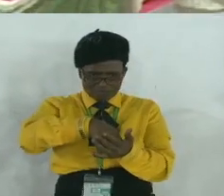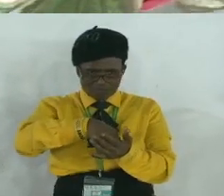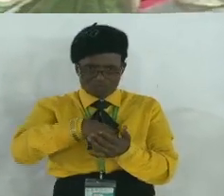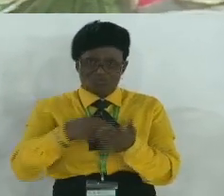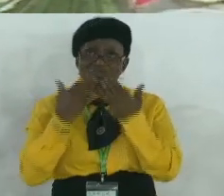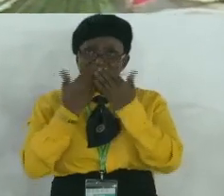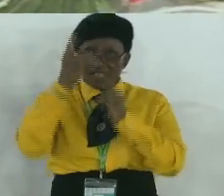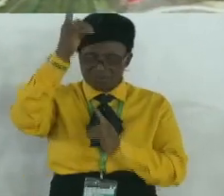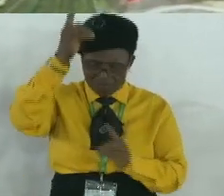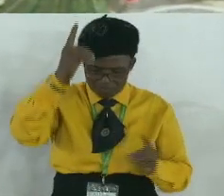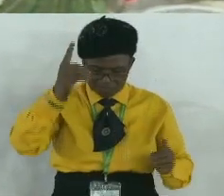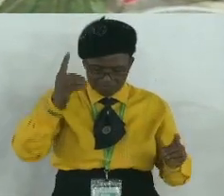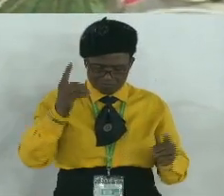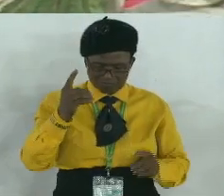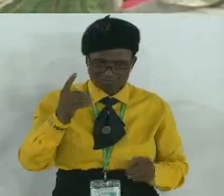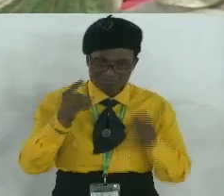Thank you, Father.